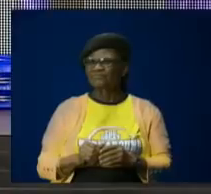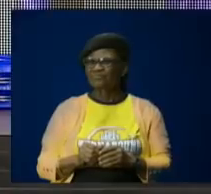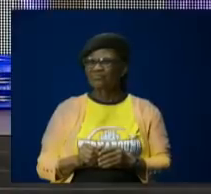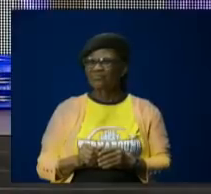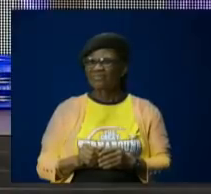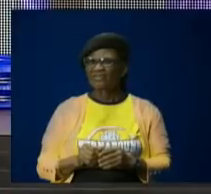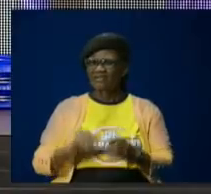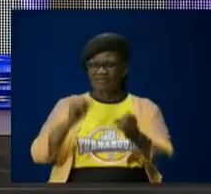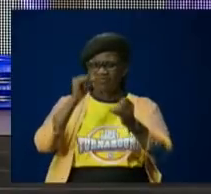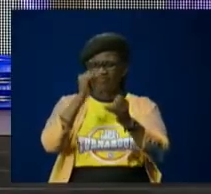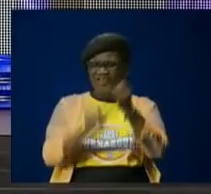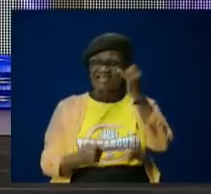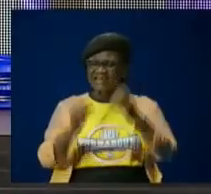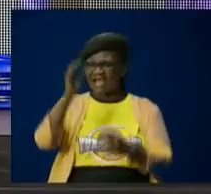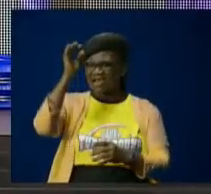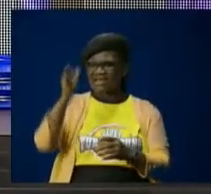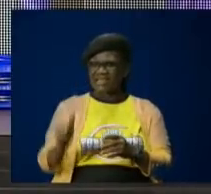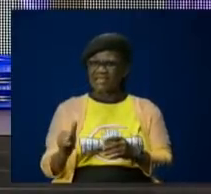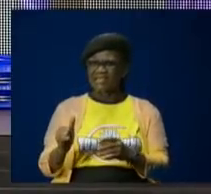Finally,